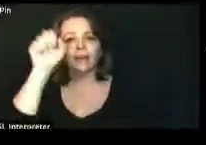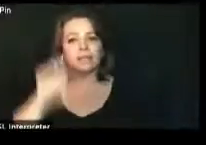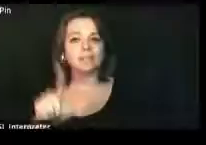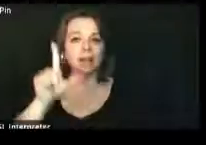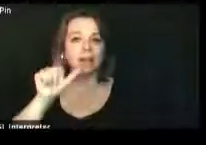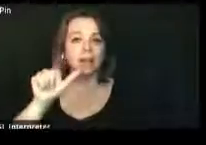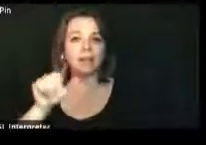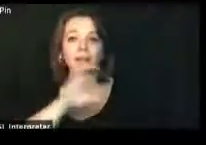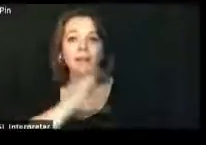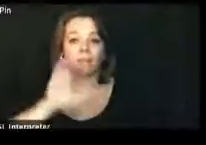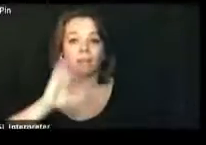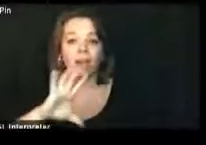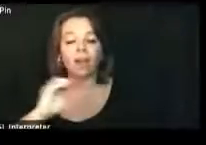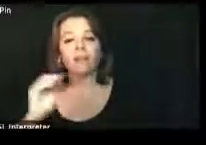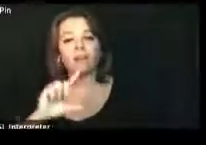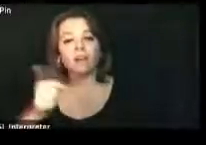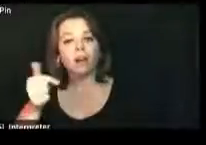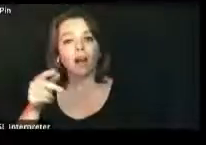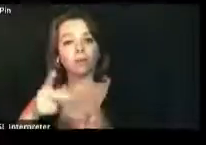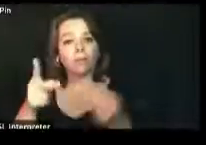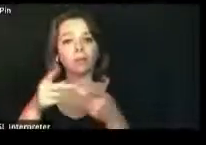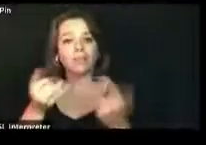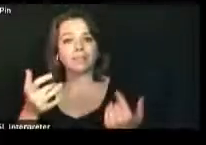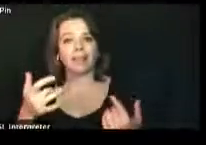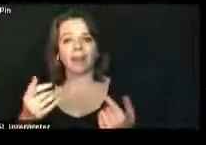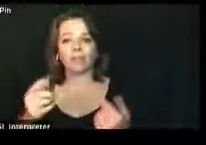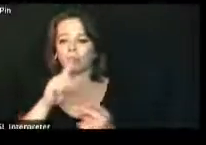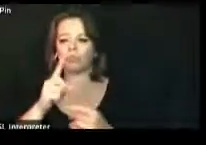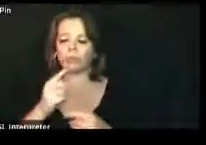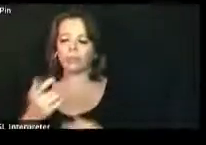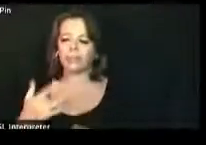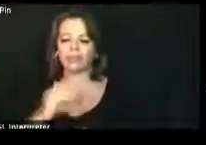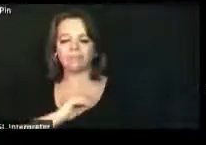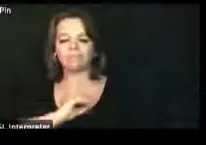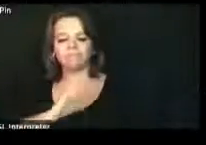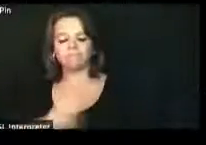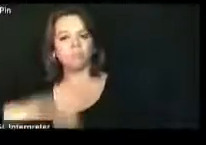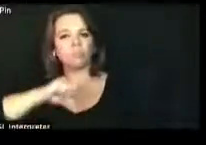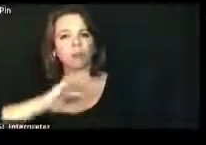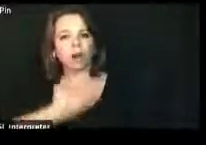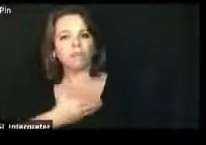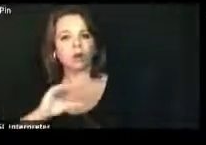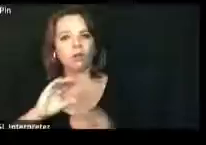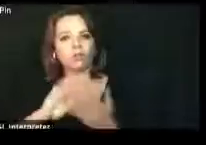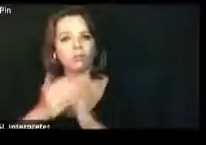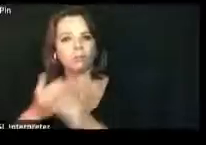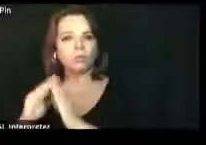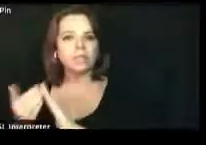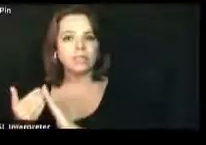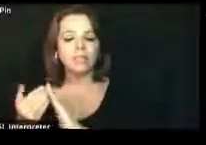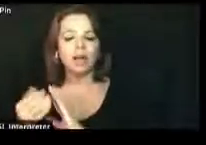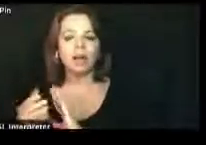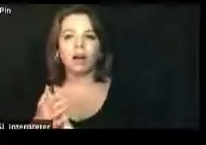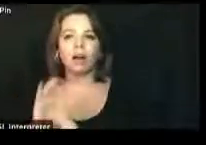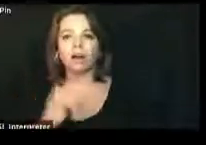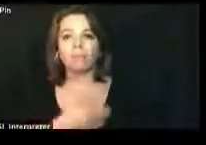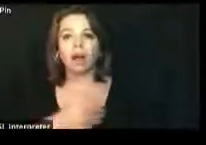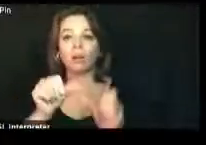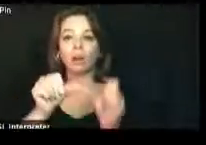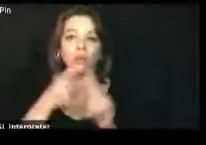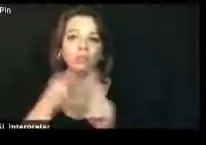other places that have created a sense of pride in our community. Our area currently is from the 10